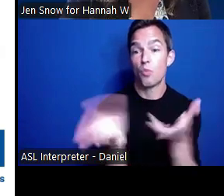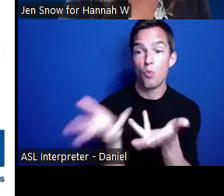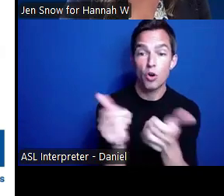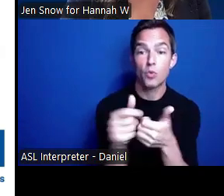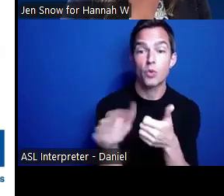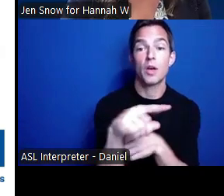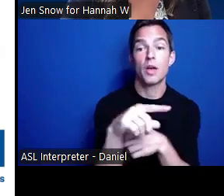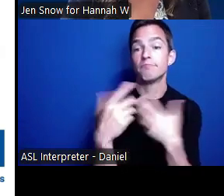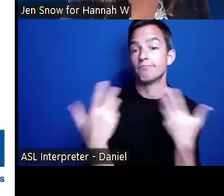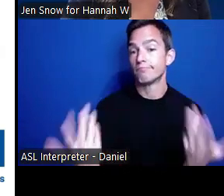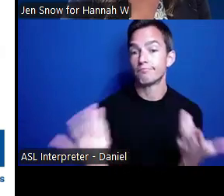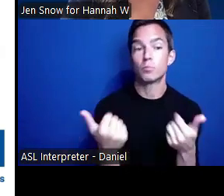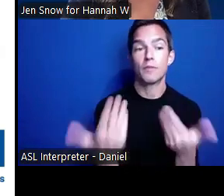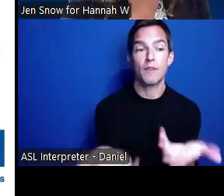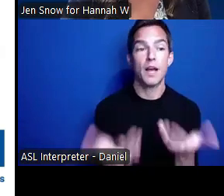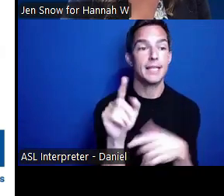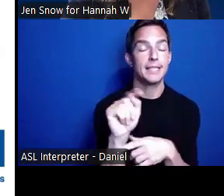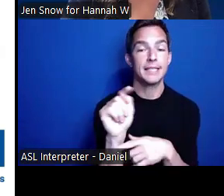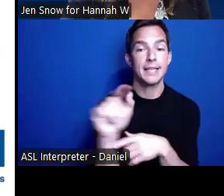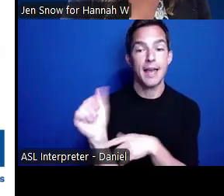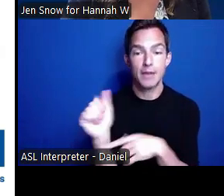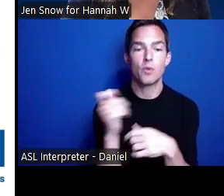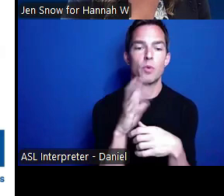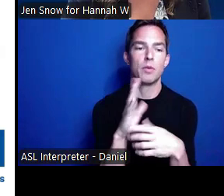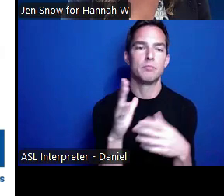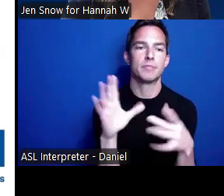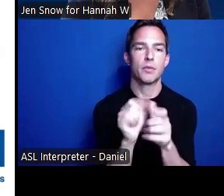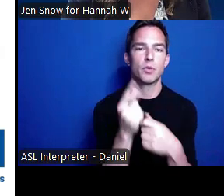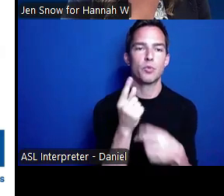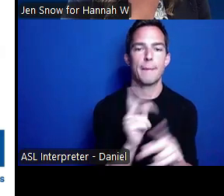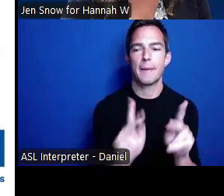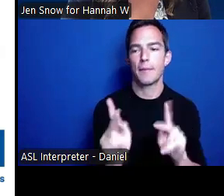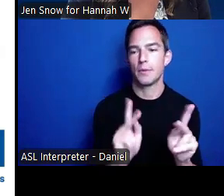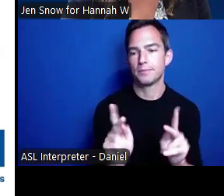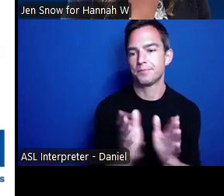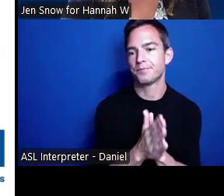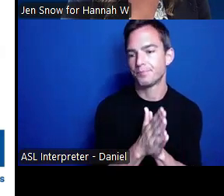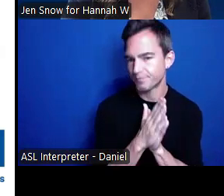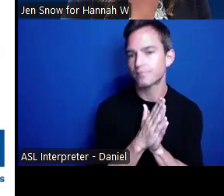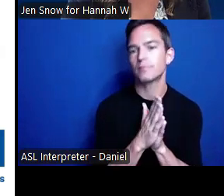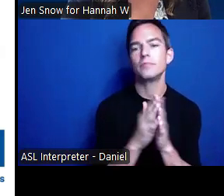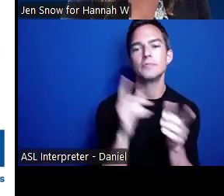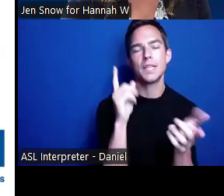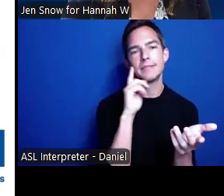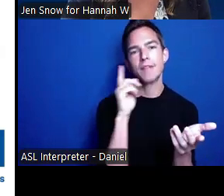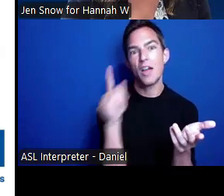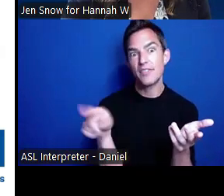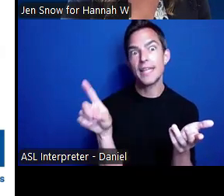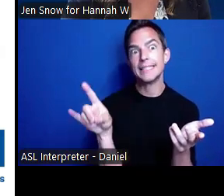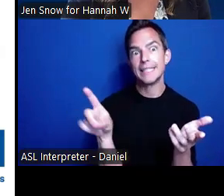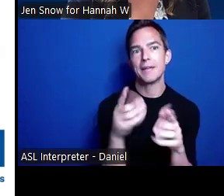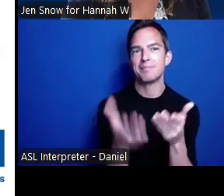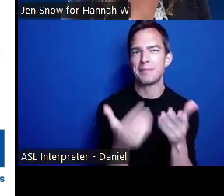on or provide TA around, we can connect them with the right folks. That would be my response, because I thought they did, but I could be